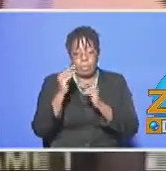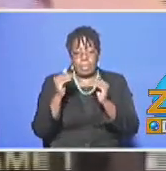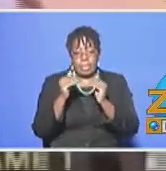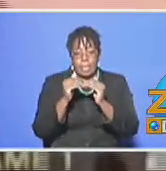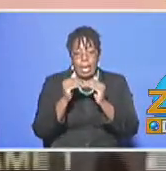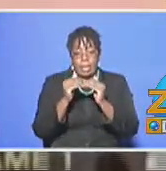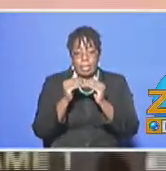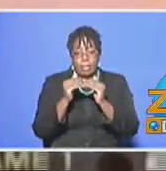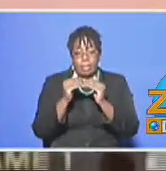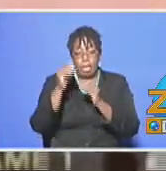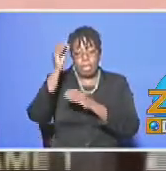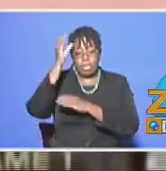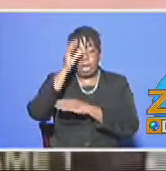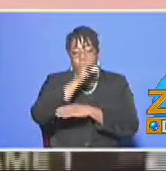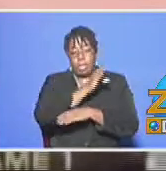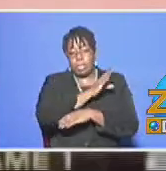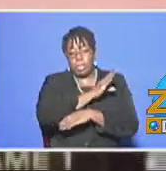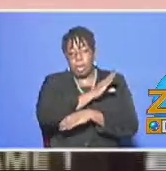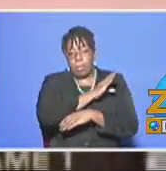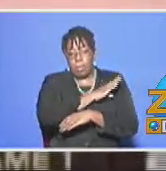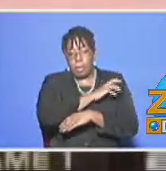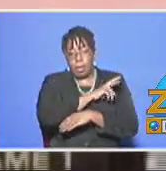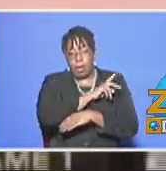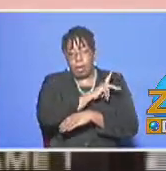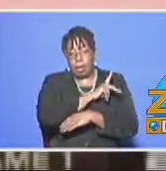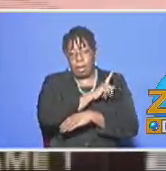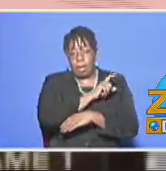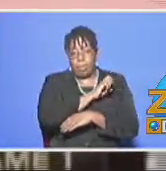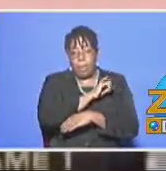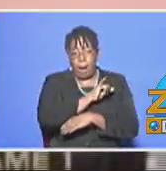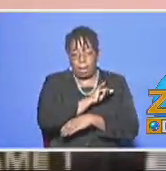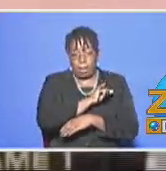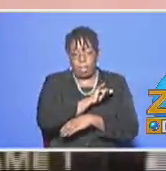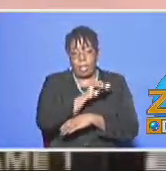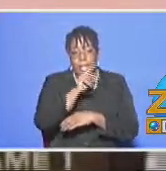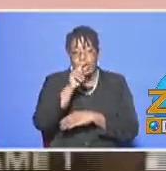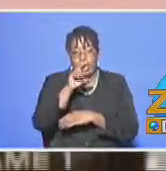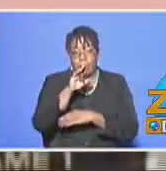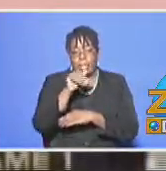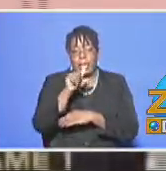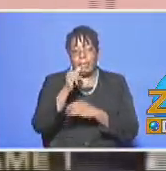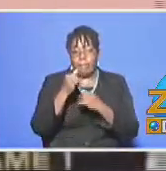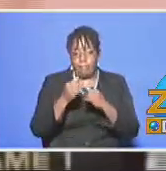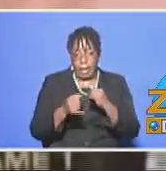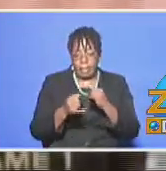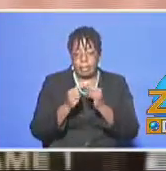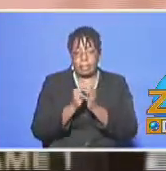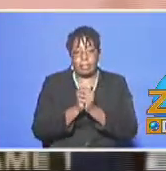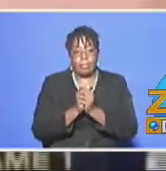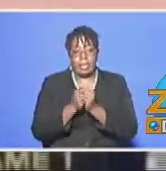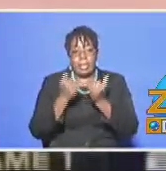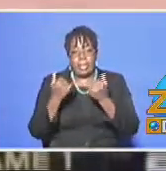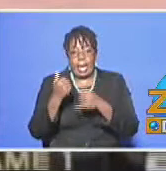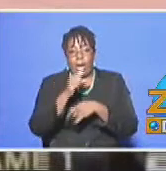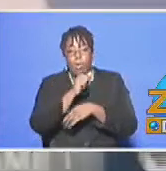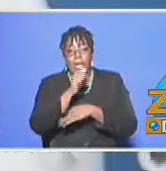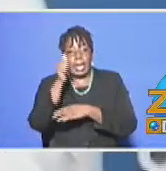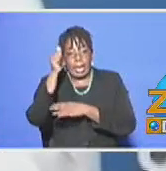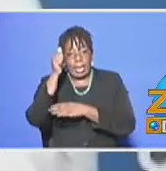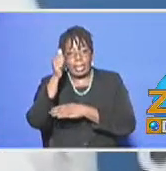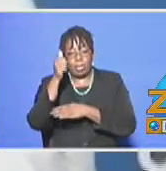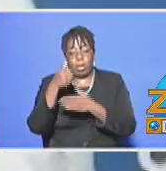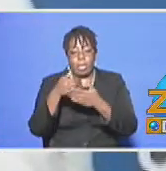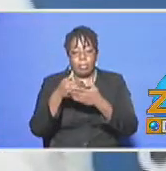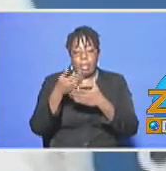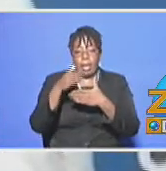Charles Barkley for the most ever by a Suns player in an NBA Finals game. Ayton speaking to media post-game. I